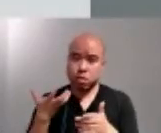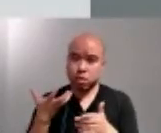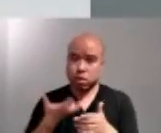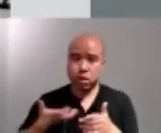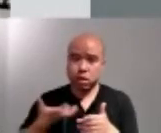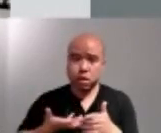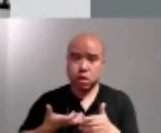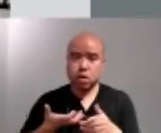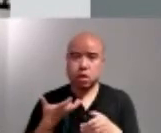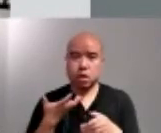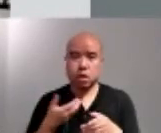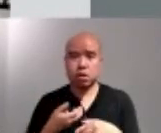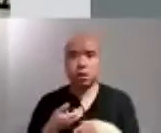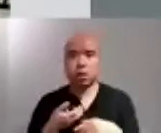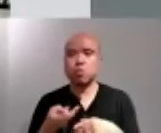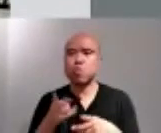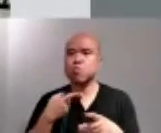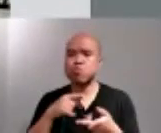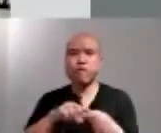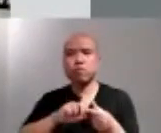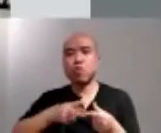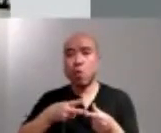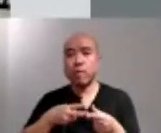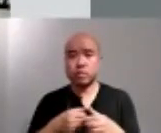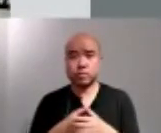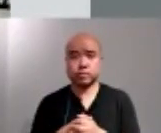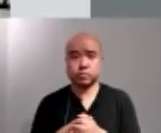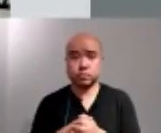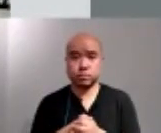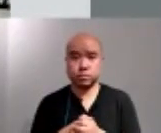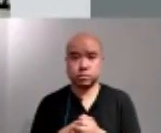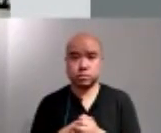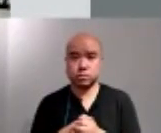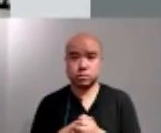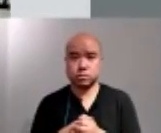more. This is case. New Black started a local business in